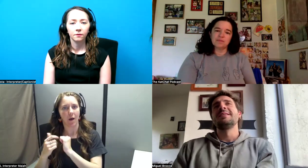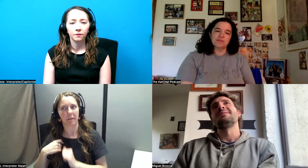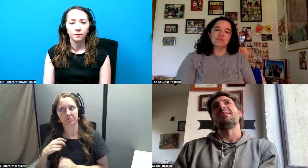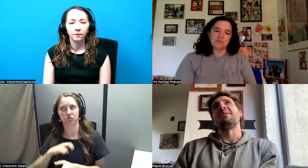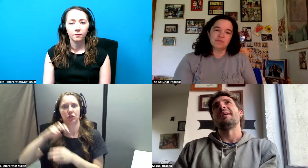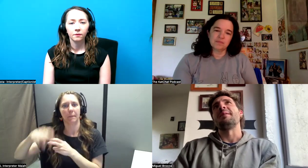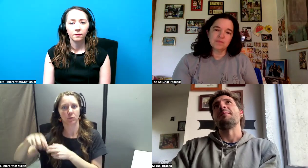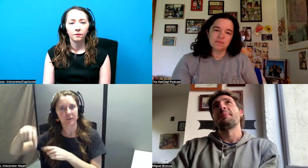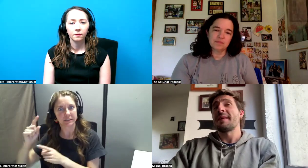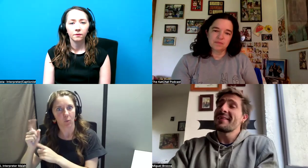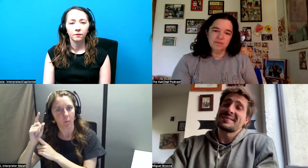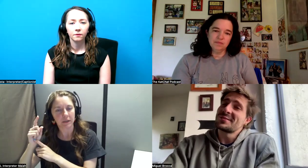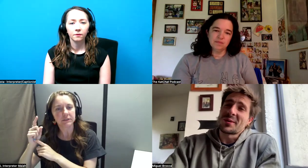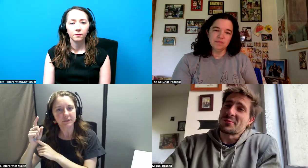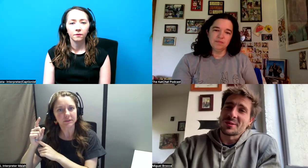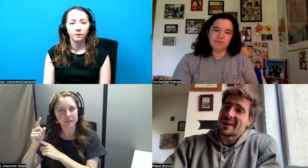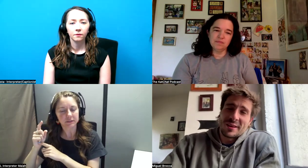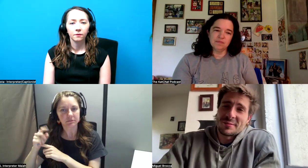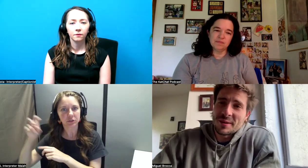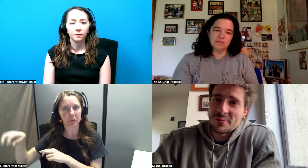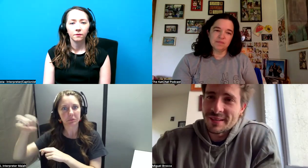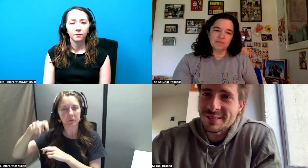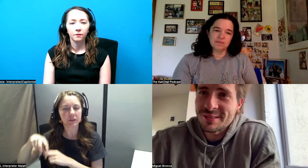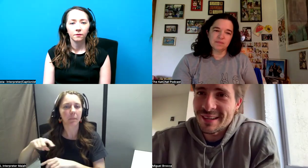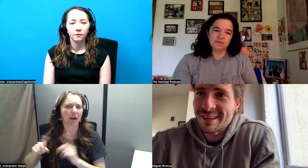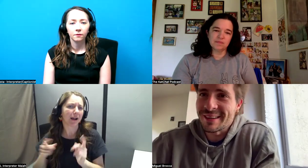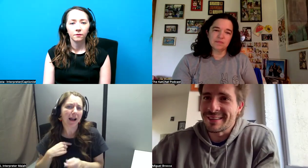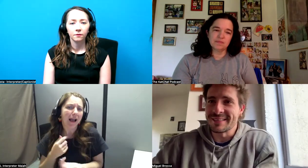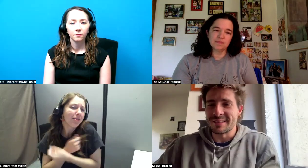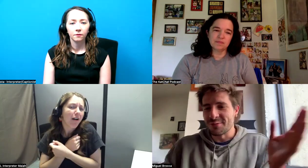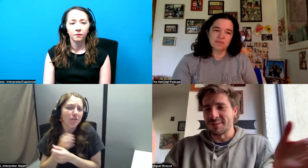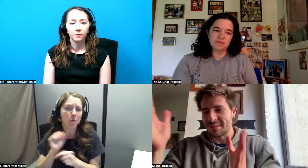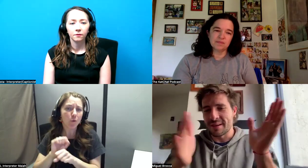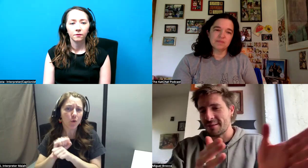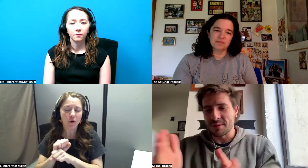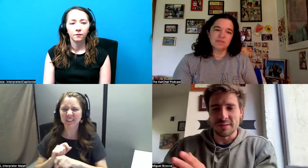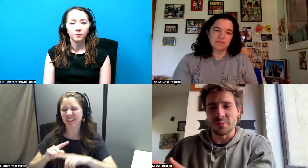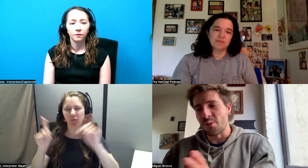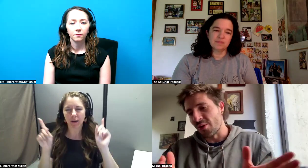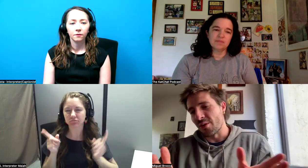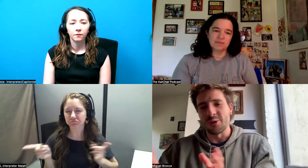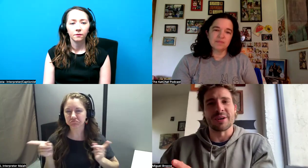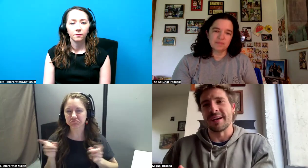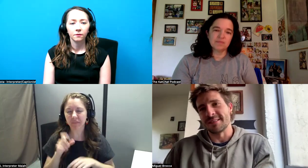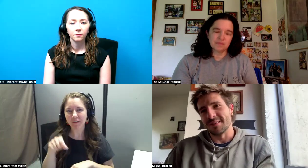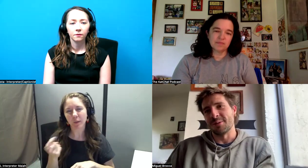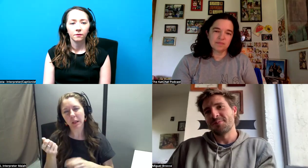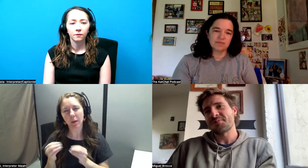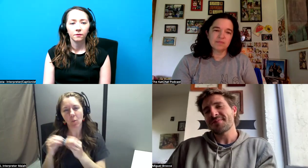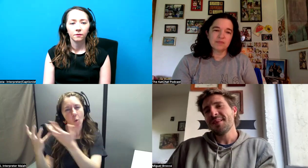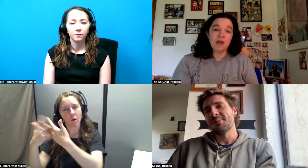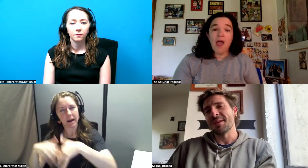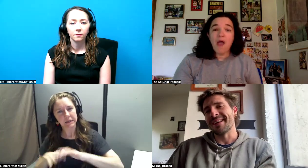moment. So, yeah, it's just part of the work. I love it, by the way. It's just, it's different. You got to be a little bit more organized, you